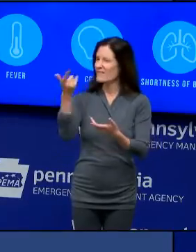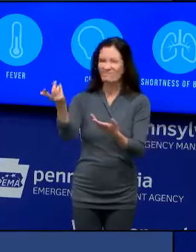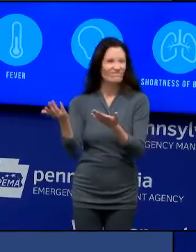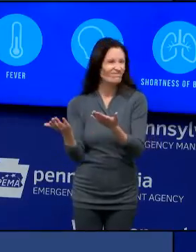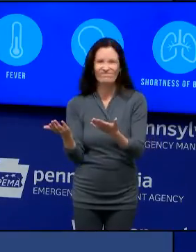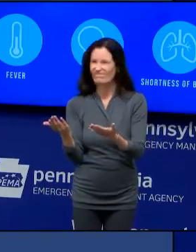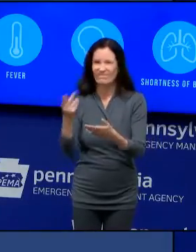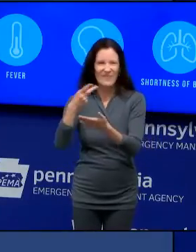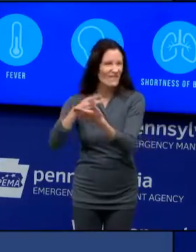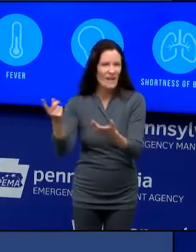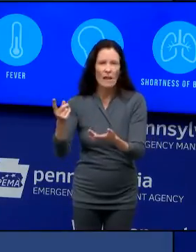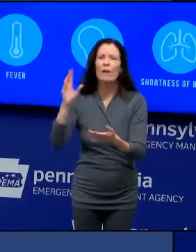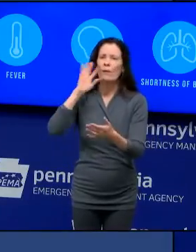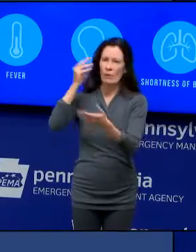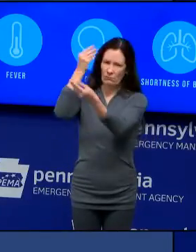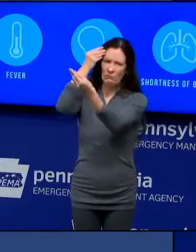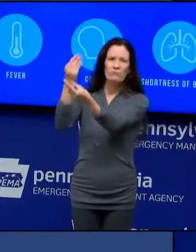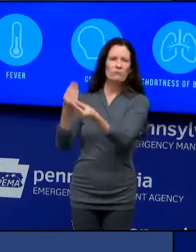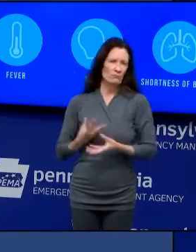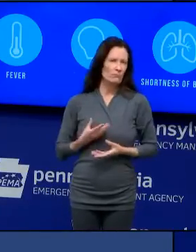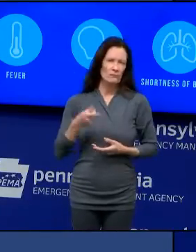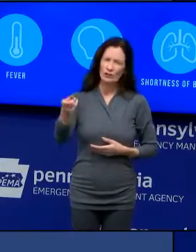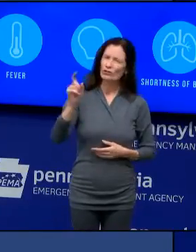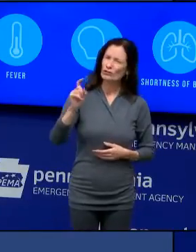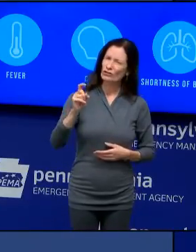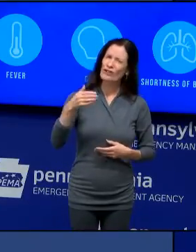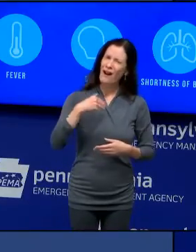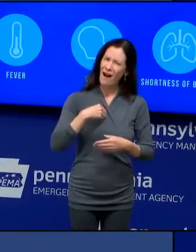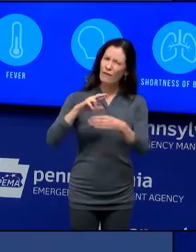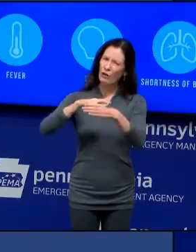the results. I'm so glad, however, that she's well.